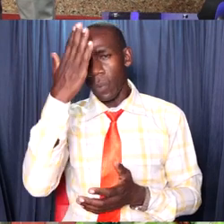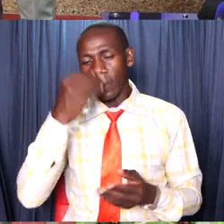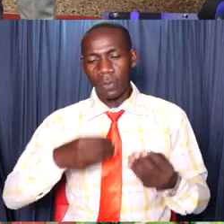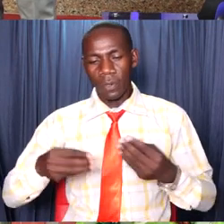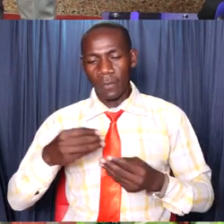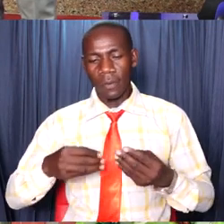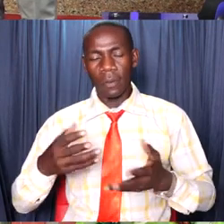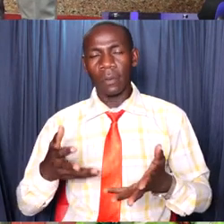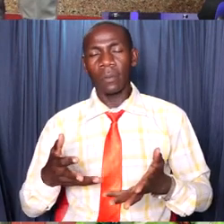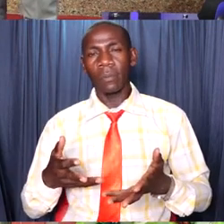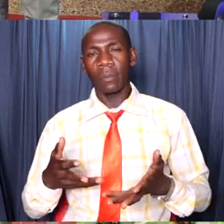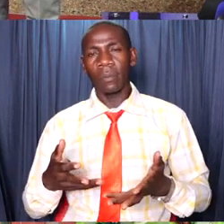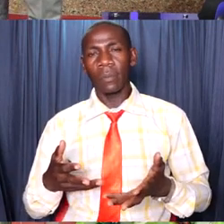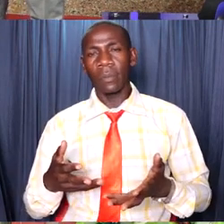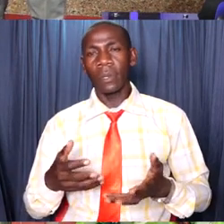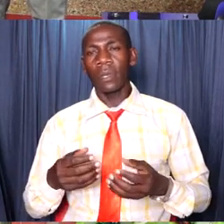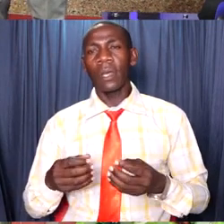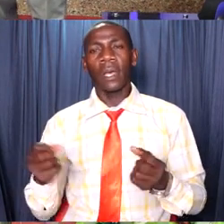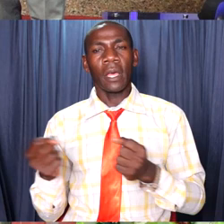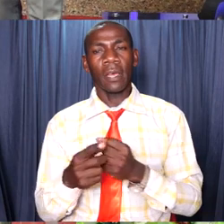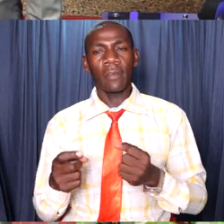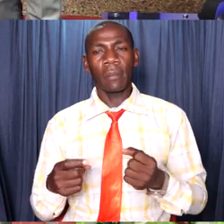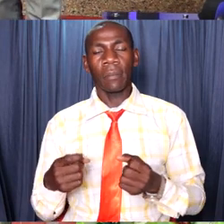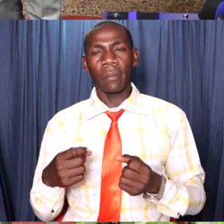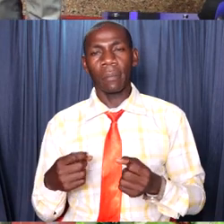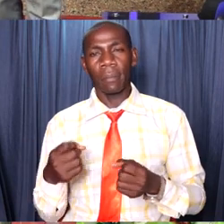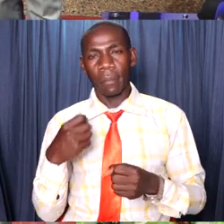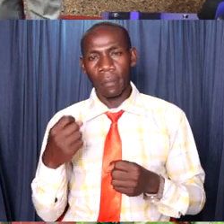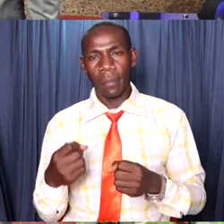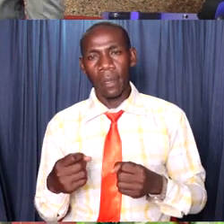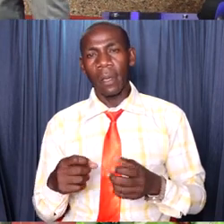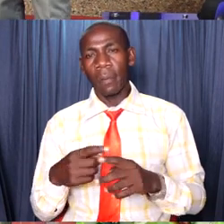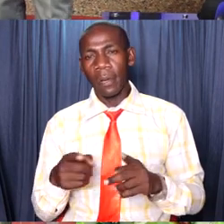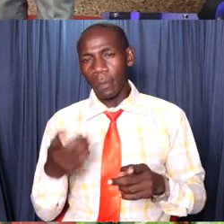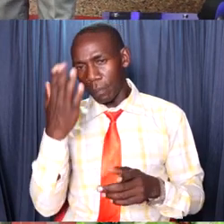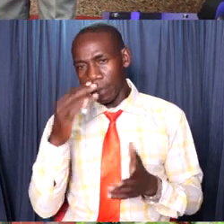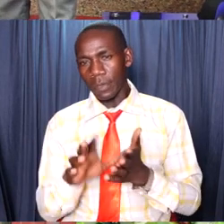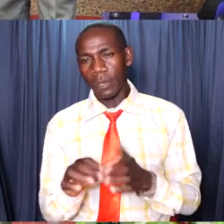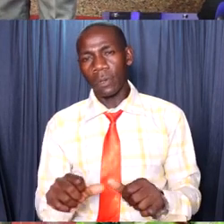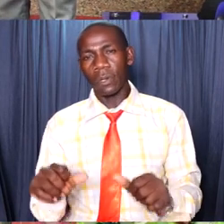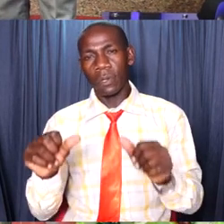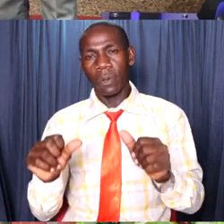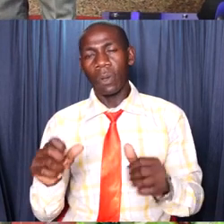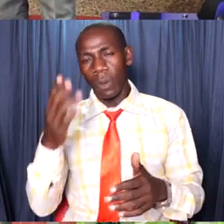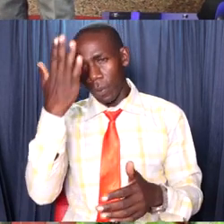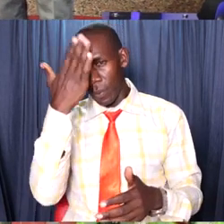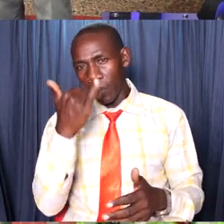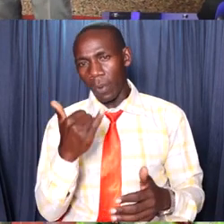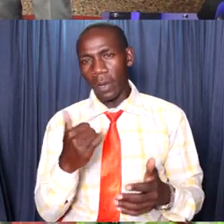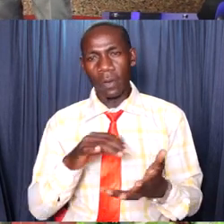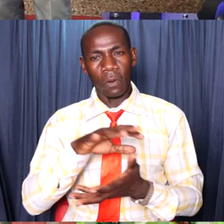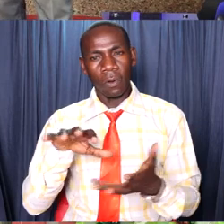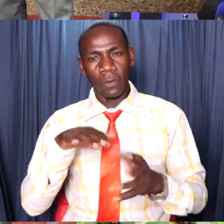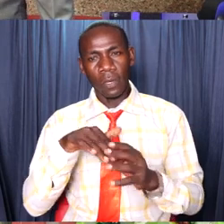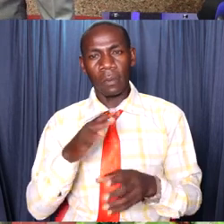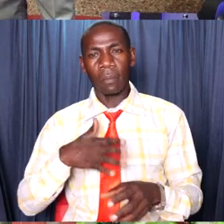zaka kila. Why have I given my tithe? Siachi kila mwezi. I don't forsake giving every month. Na tena mbona matatizo yamekuja? Why complications mbona coming hata kuna misukosuko kazini